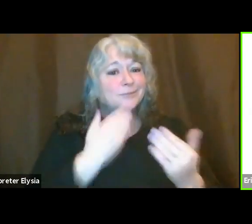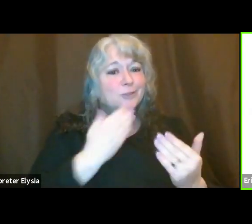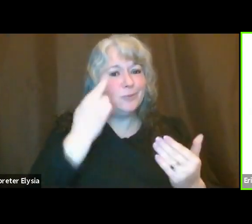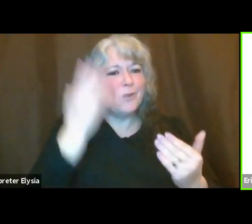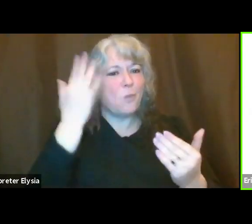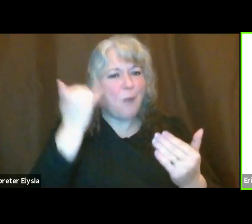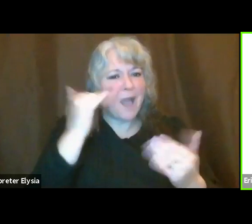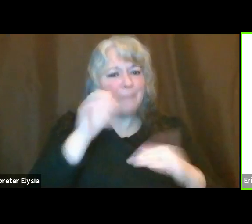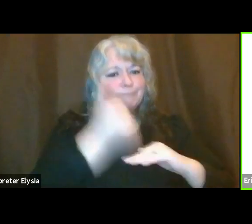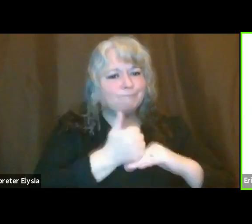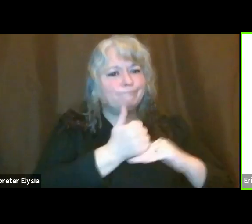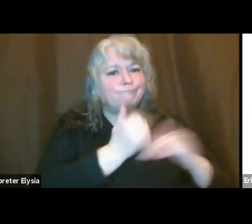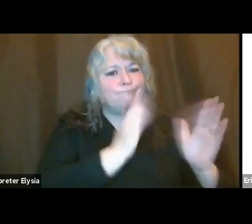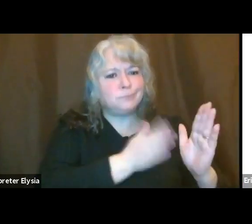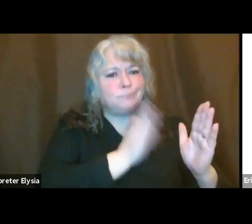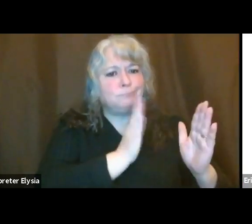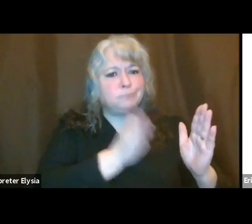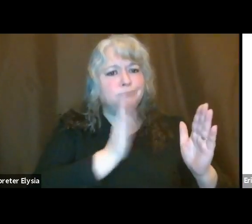way we are.